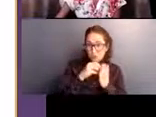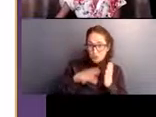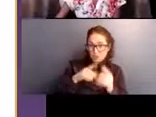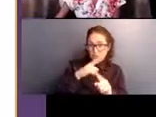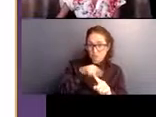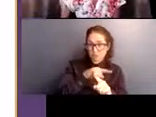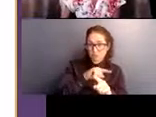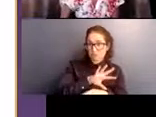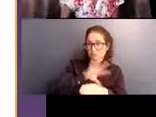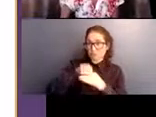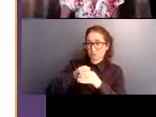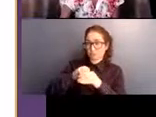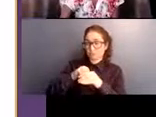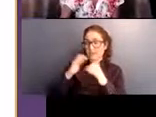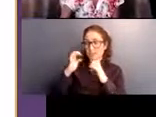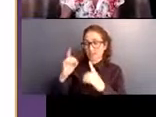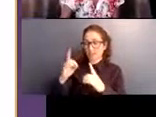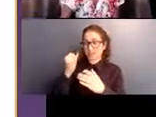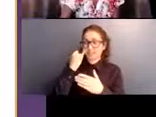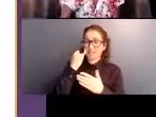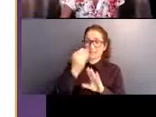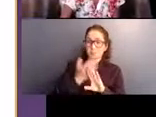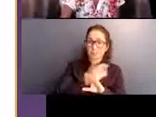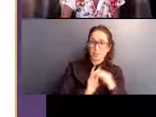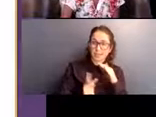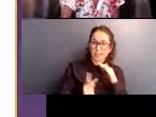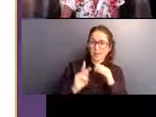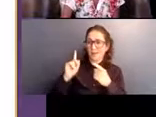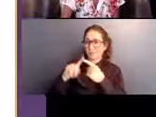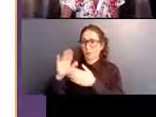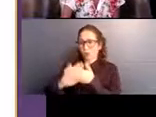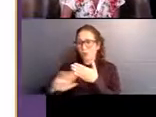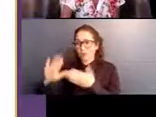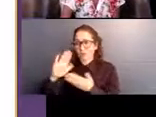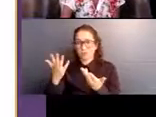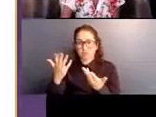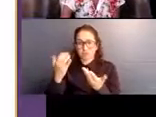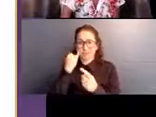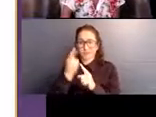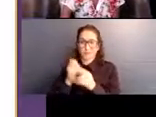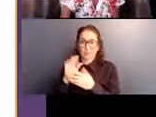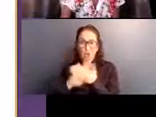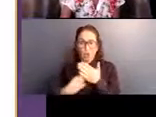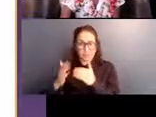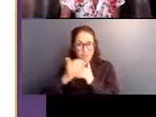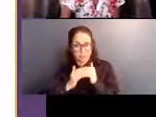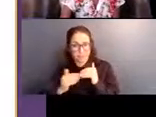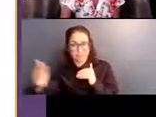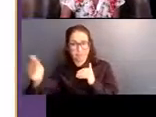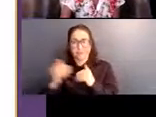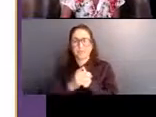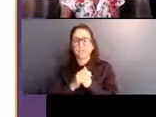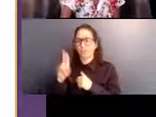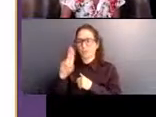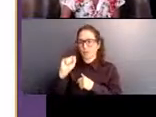are participating in education, whether that's pre-K all the way up through college or from college on, the United